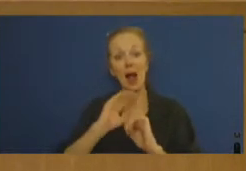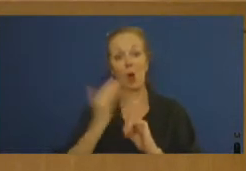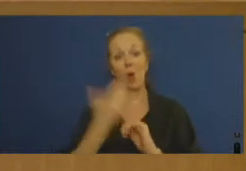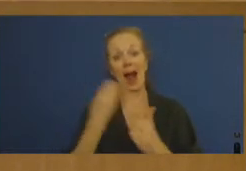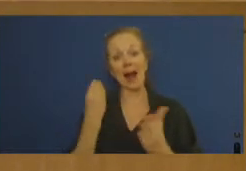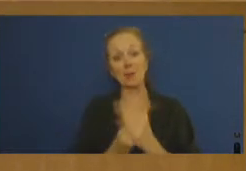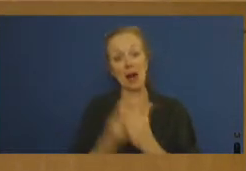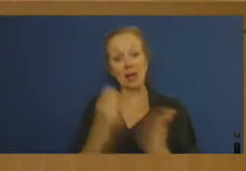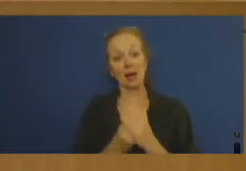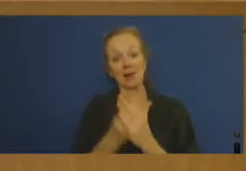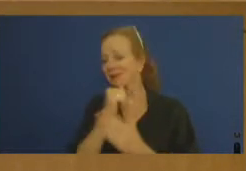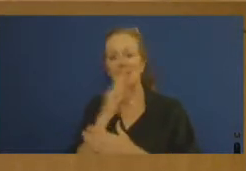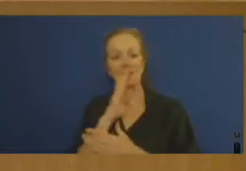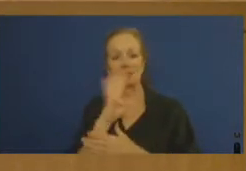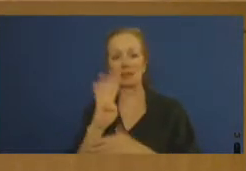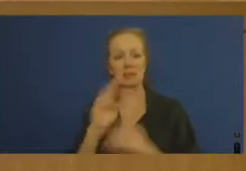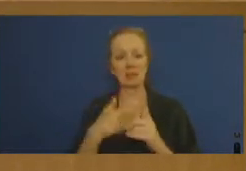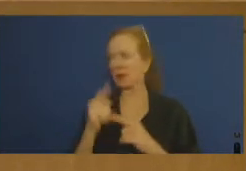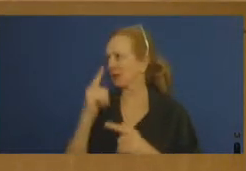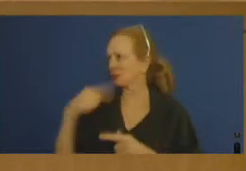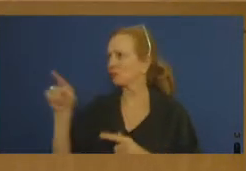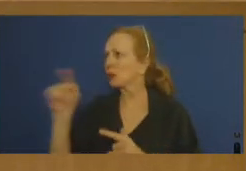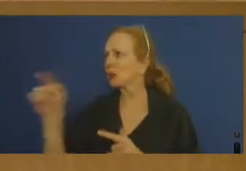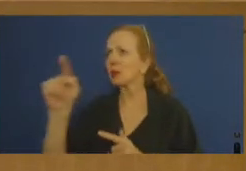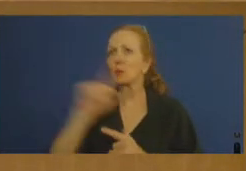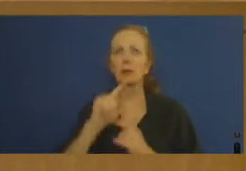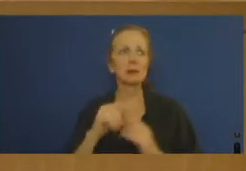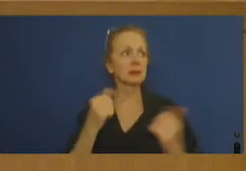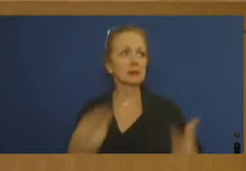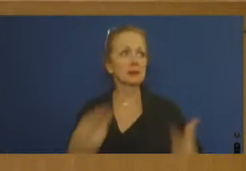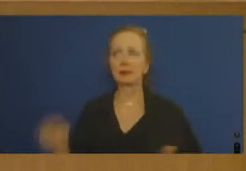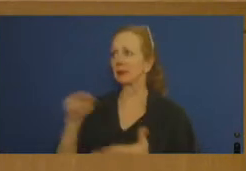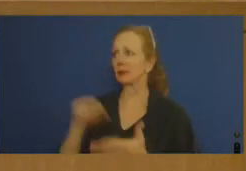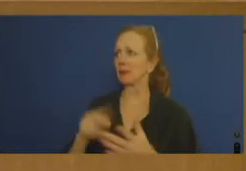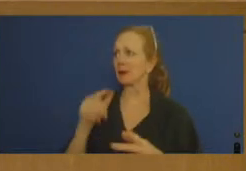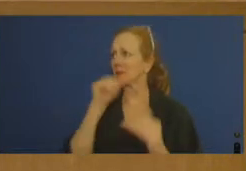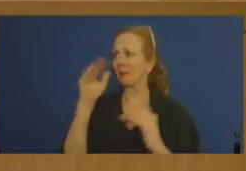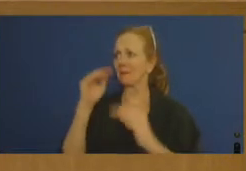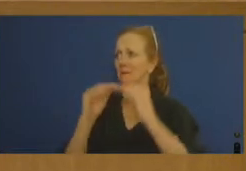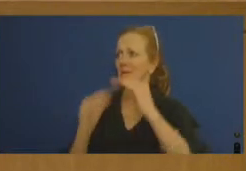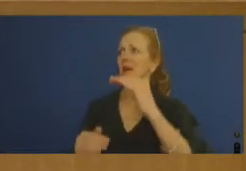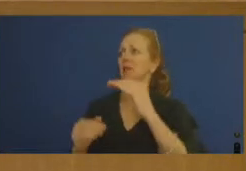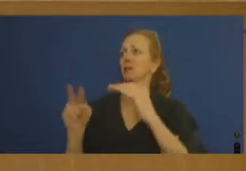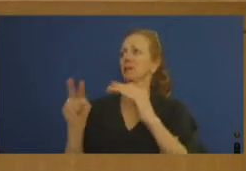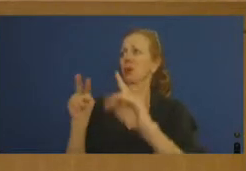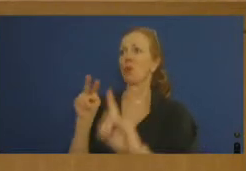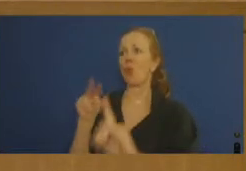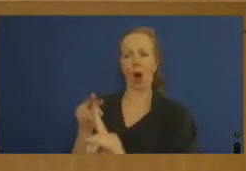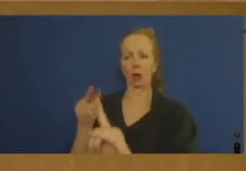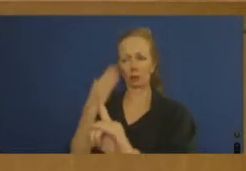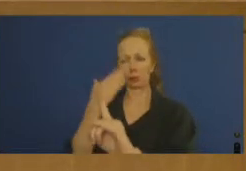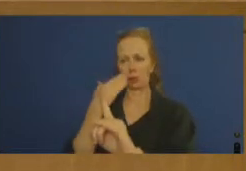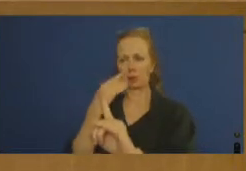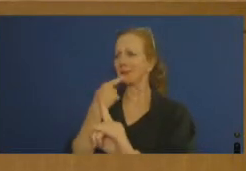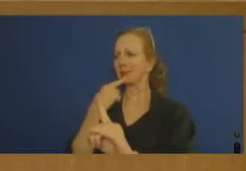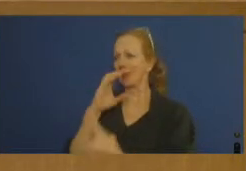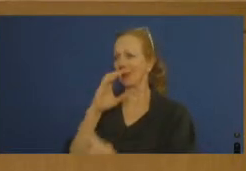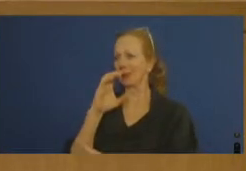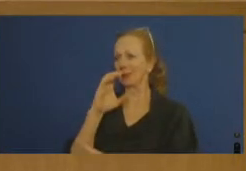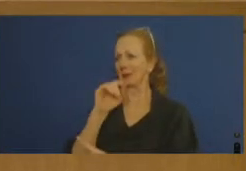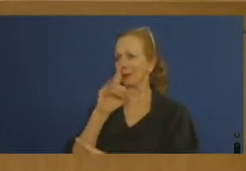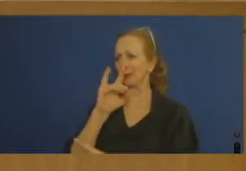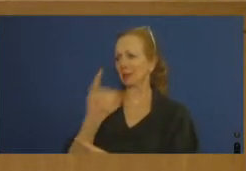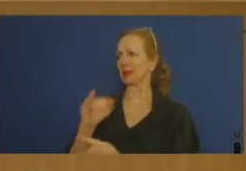accept that not one of you can stand up and advocate for the injustices that are occurring under your noses. You claim that city council does not address